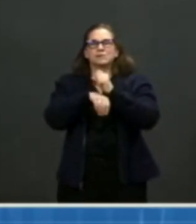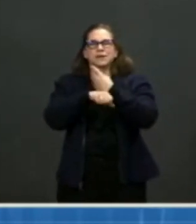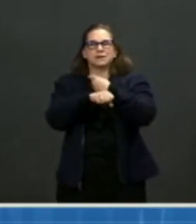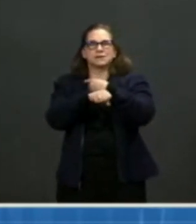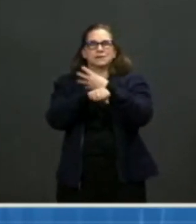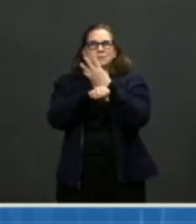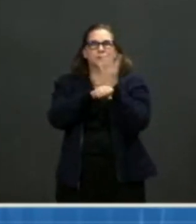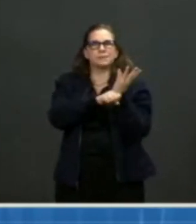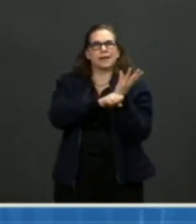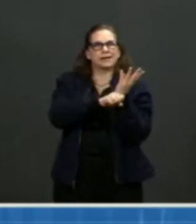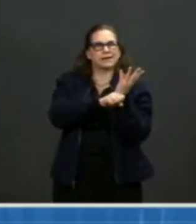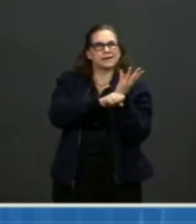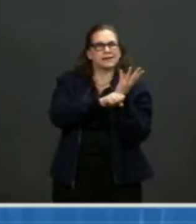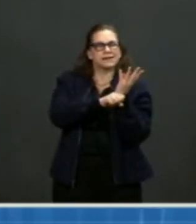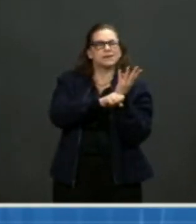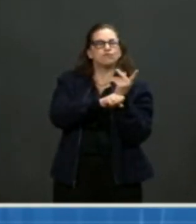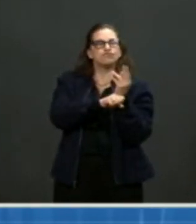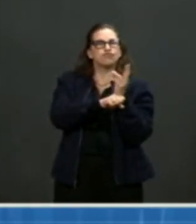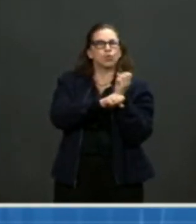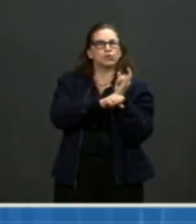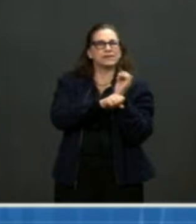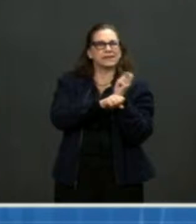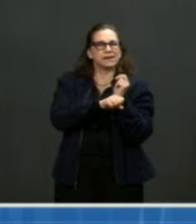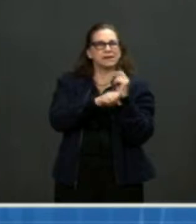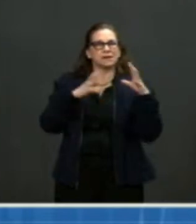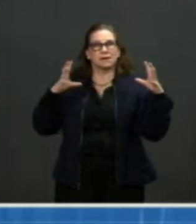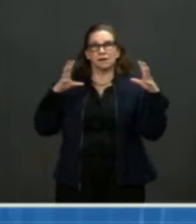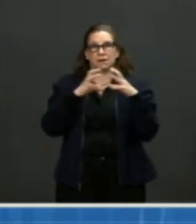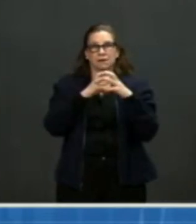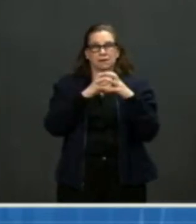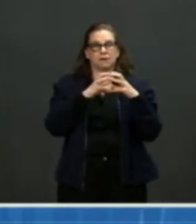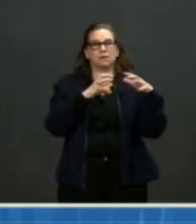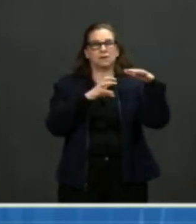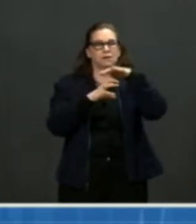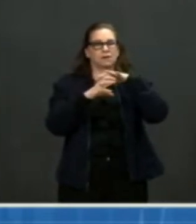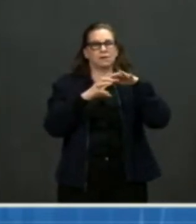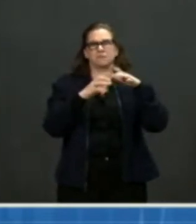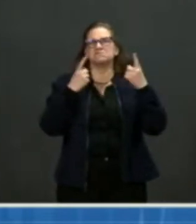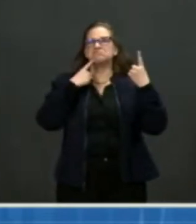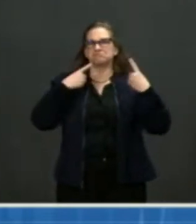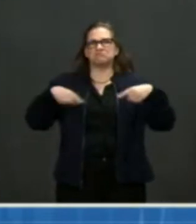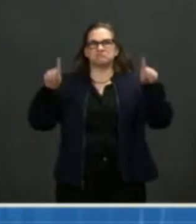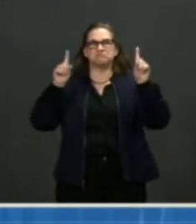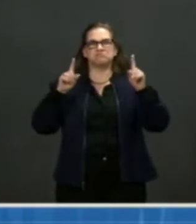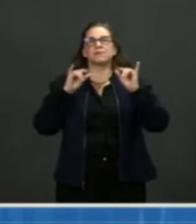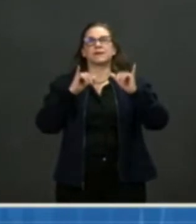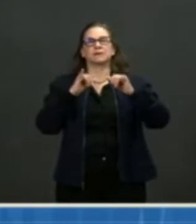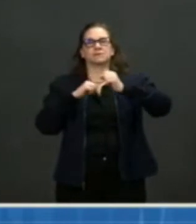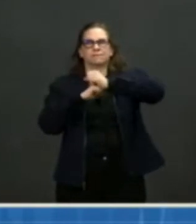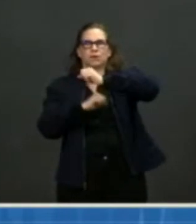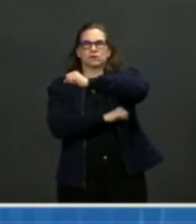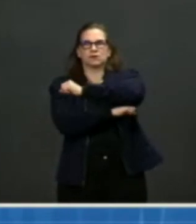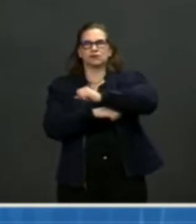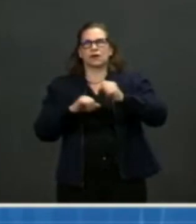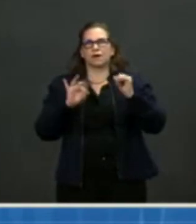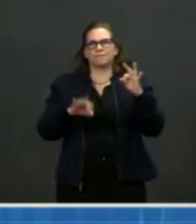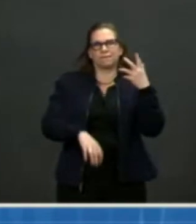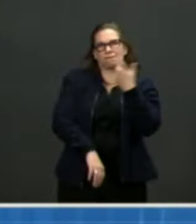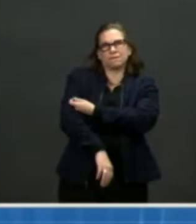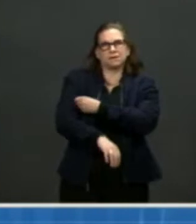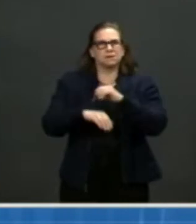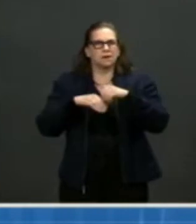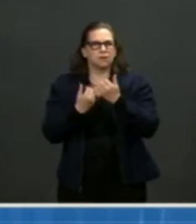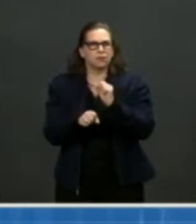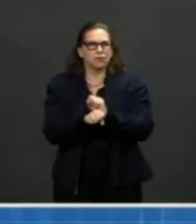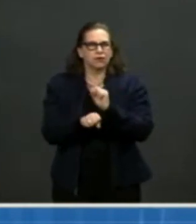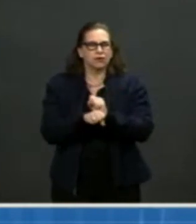is the fundamental mechanism of this platform. Next slide. And so the data, we're talking about a phase